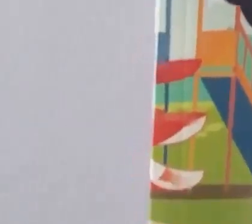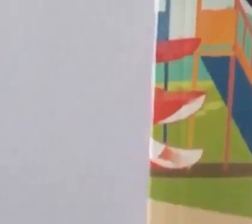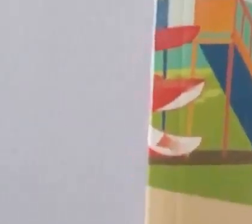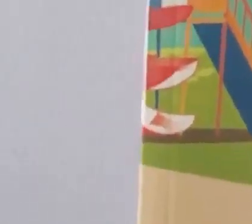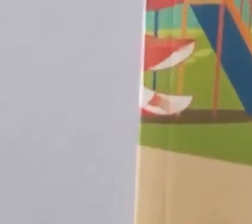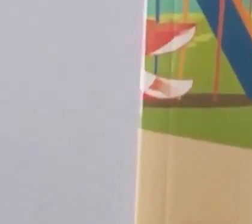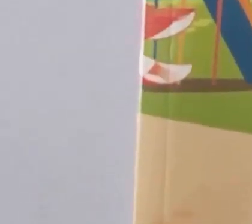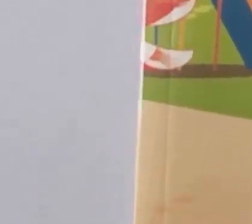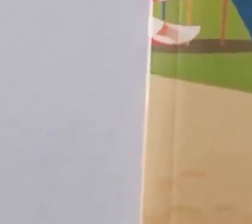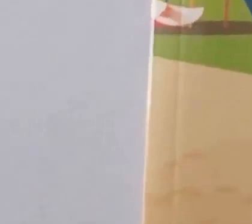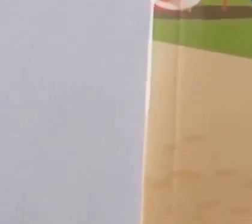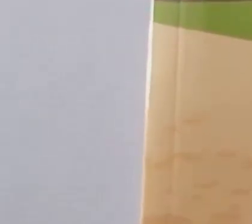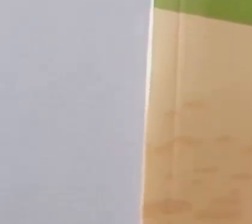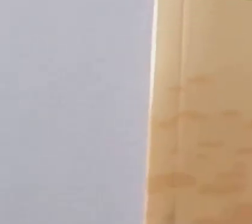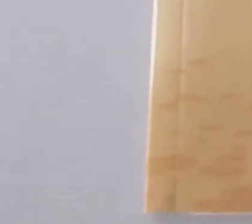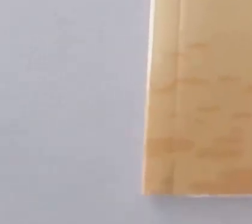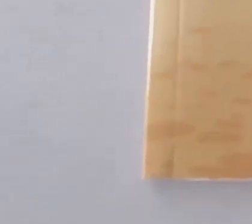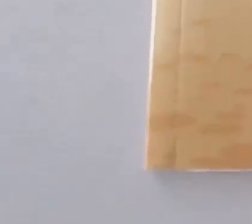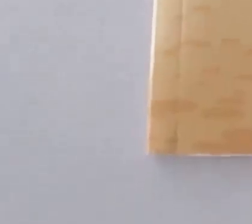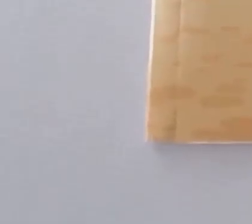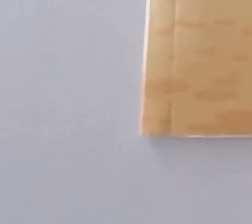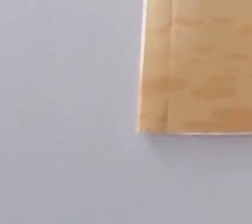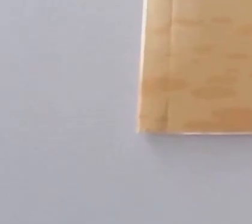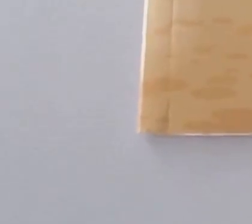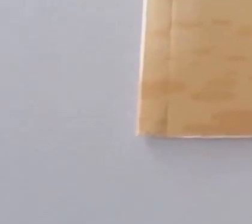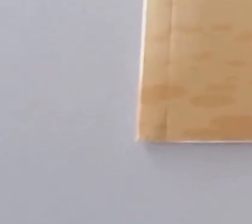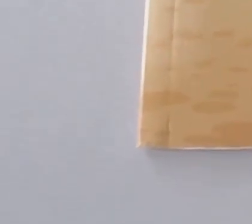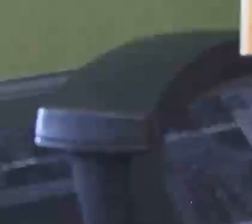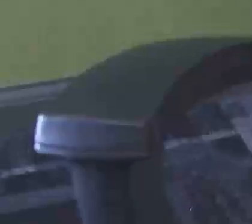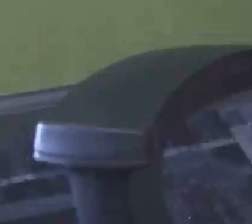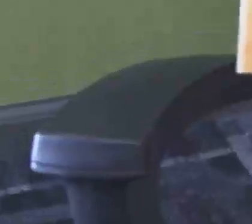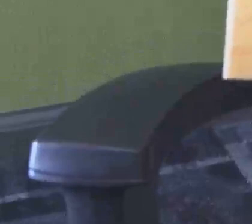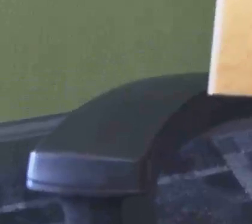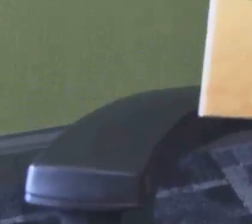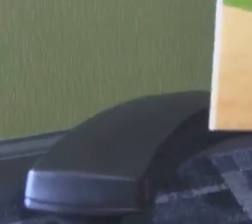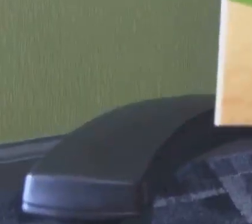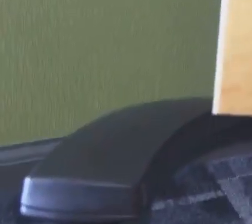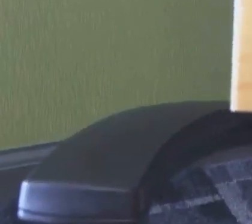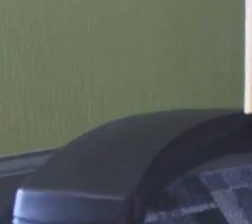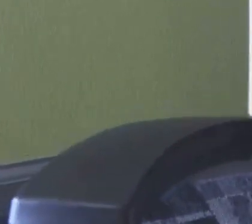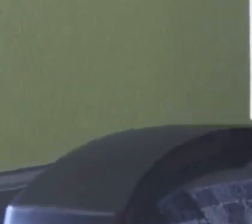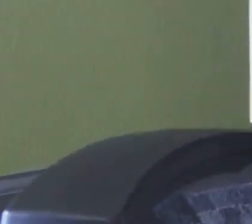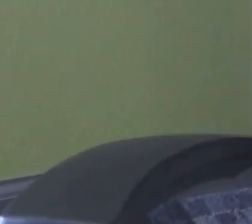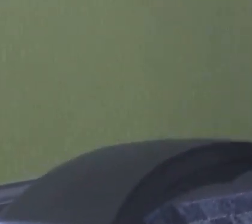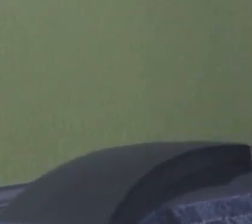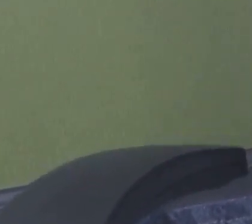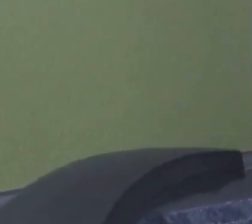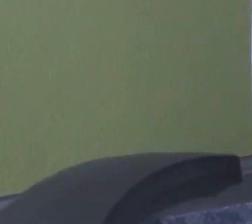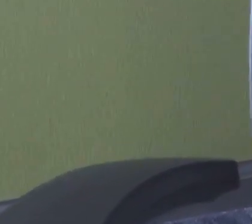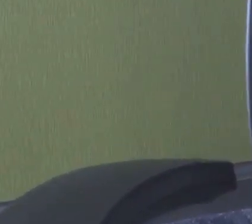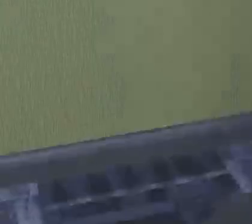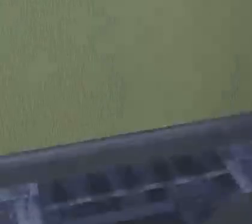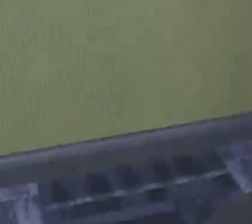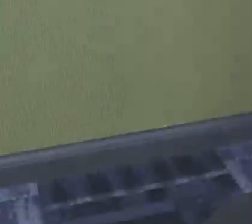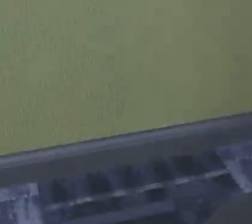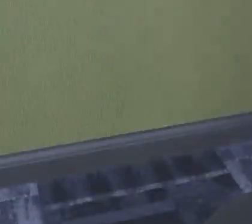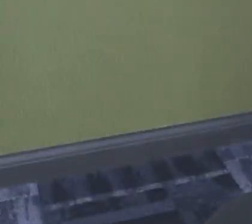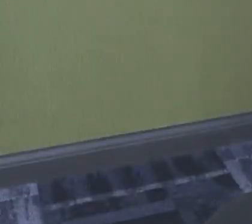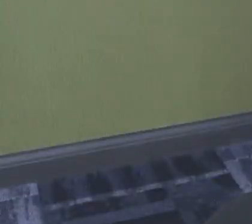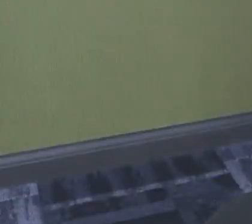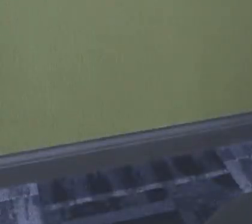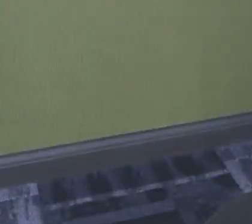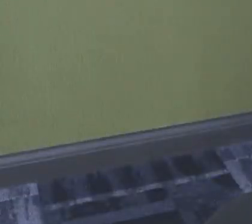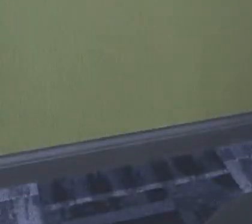I called my husband. I was like, Ron, look at this, because she had the name of the book, she had the format just how it is in the book that's